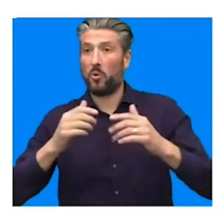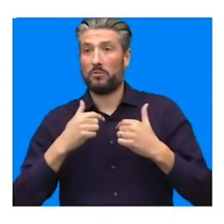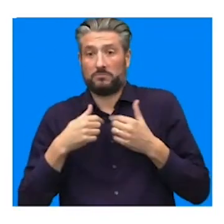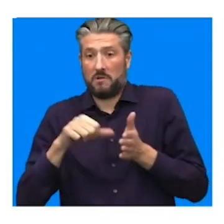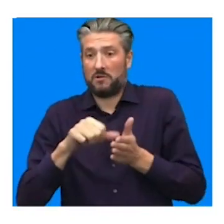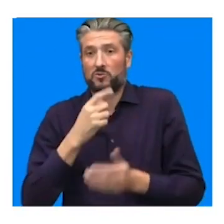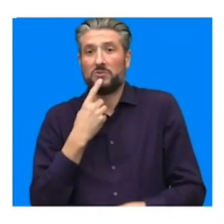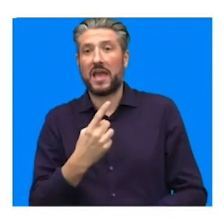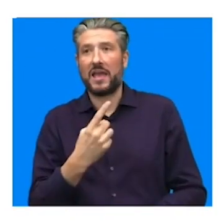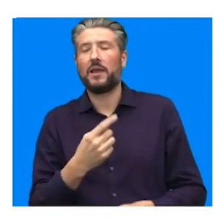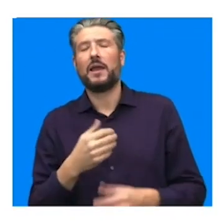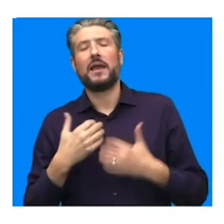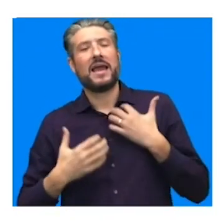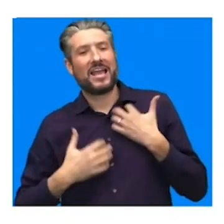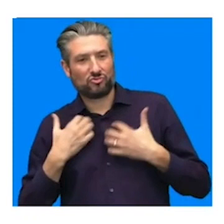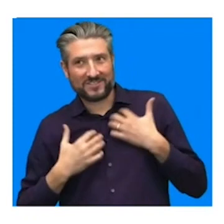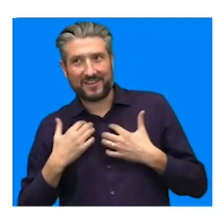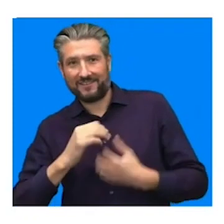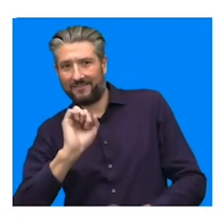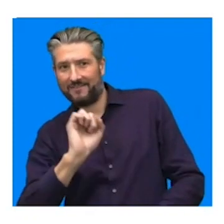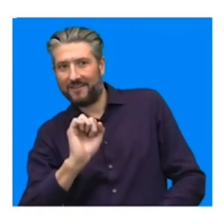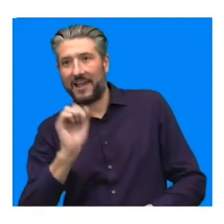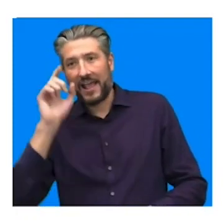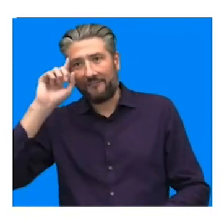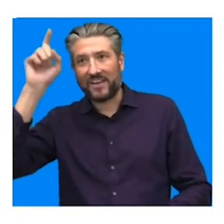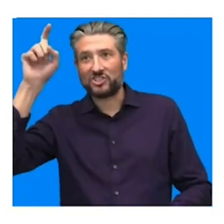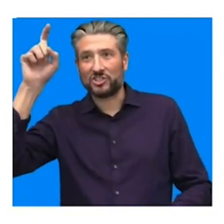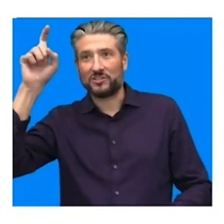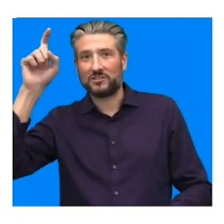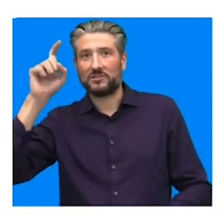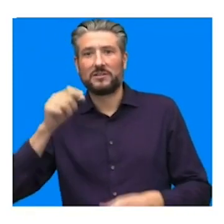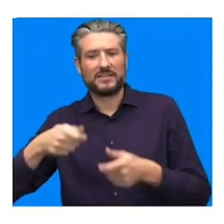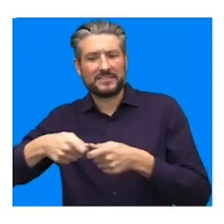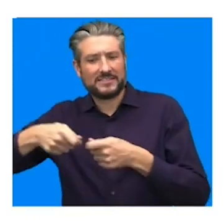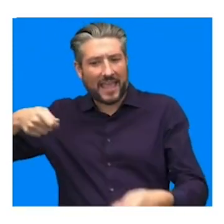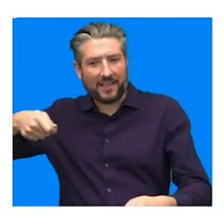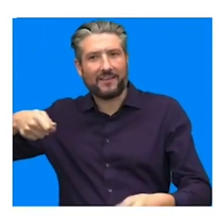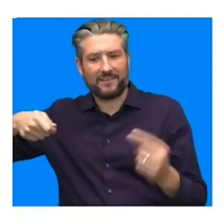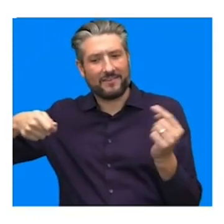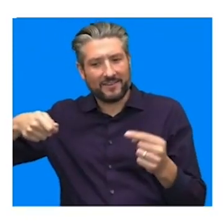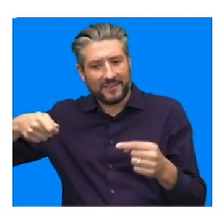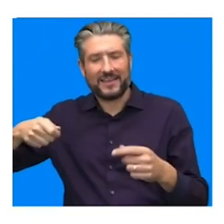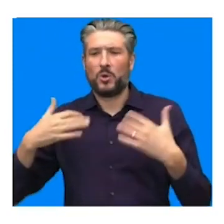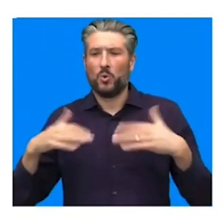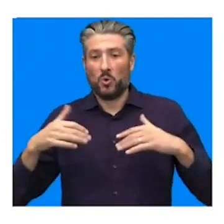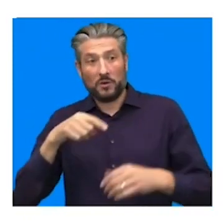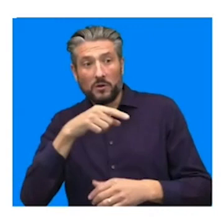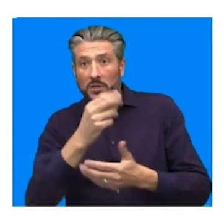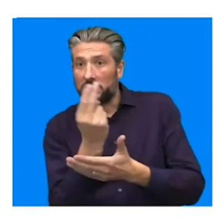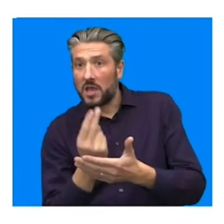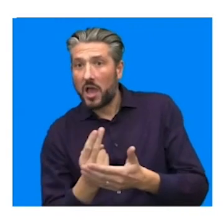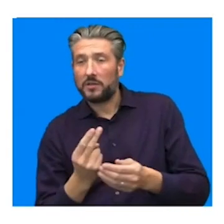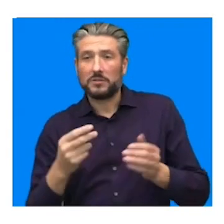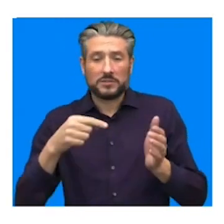Mahika's invention because she'd done such an amazing job of actually designing it from a technical